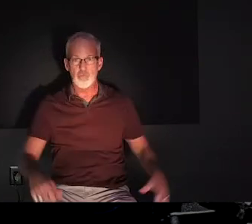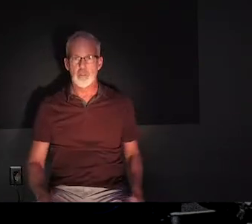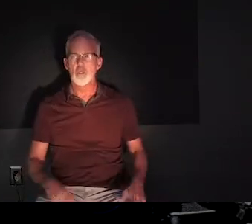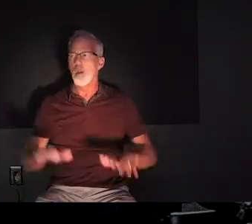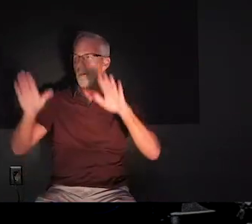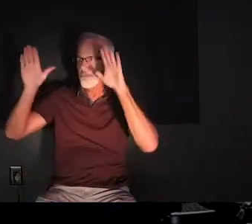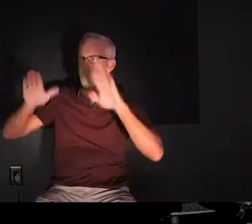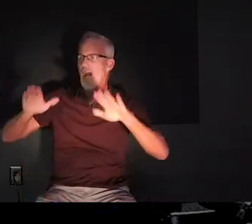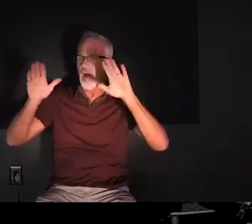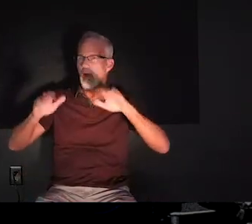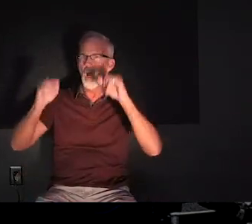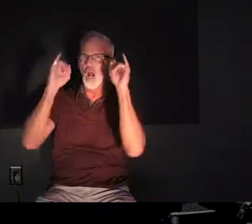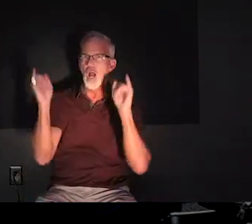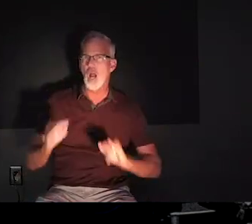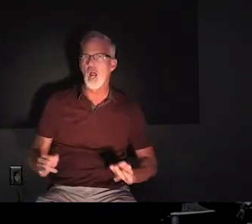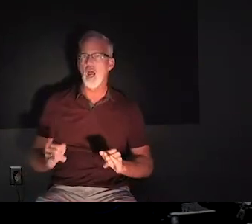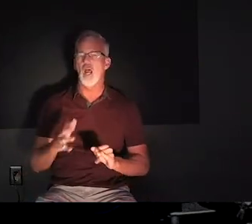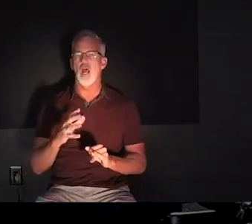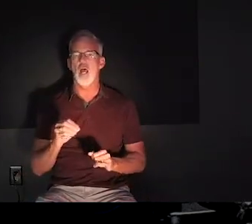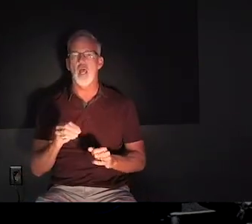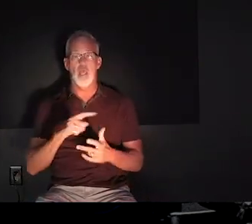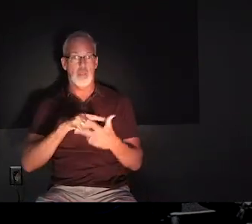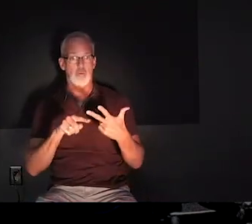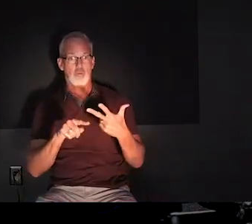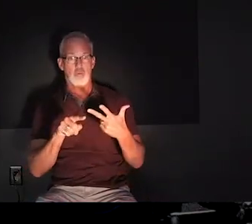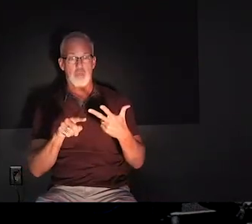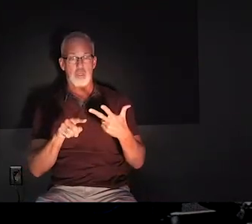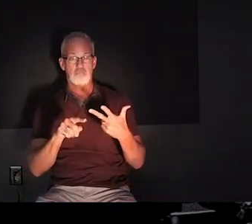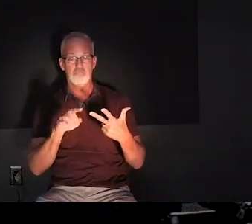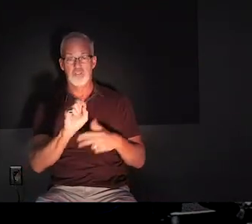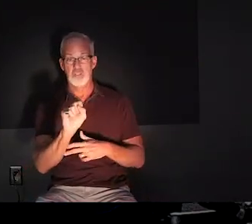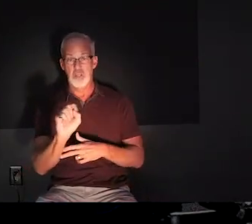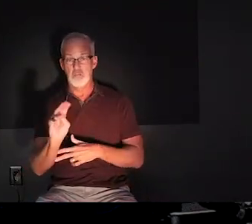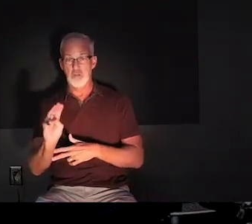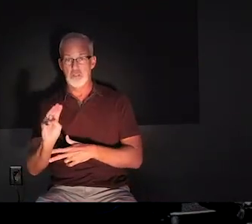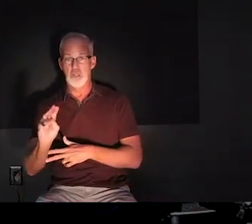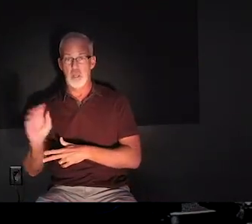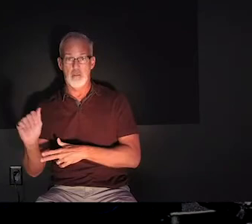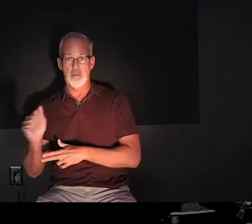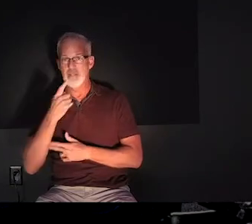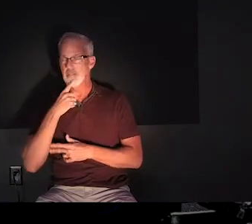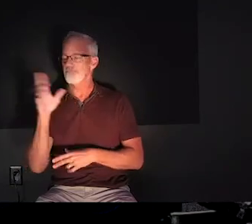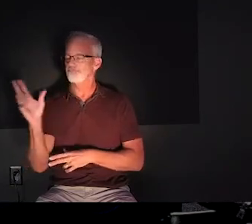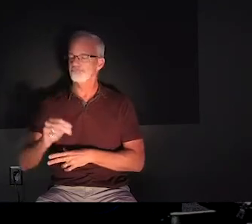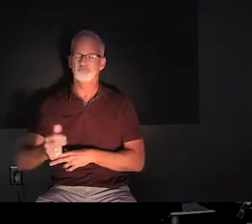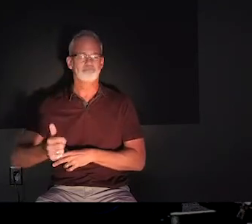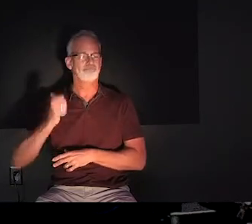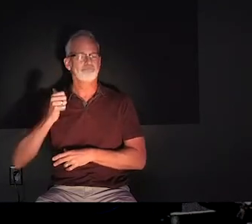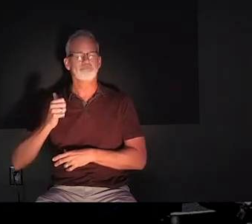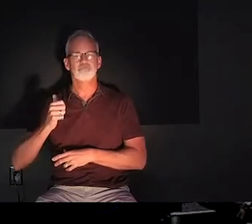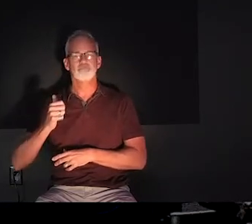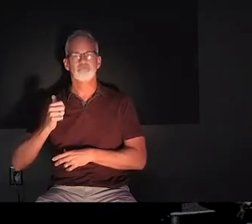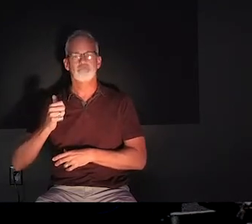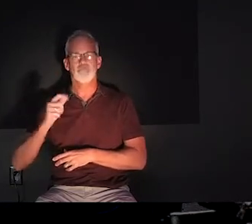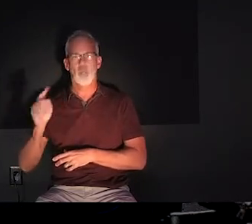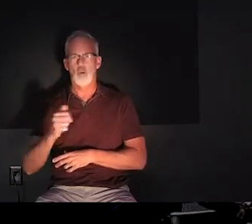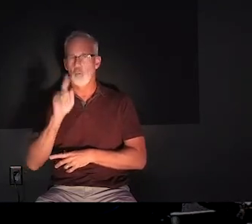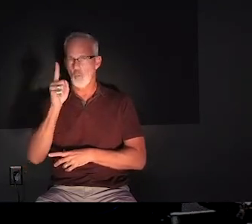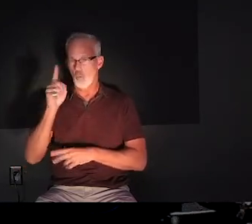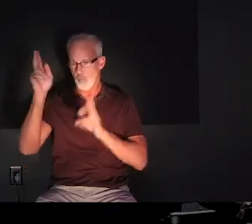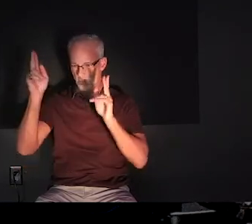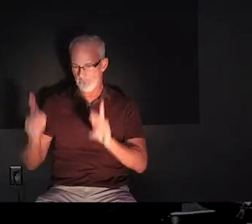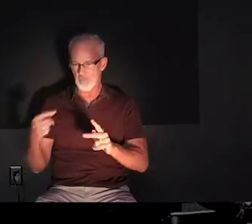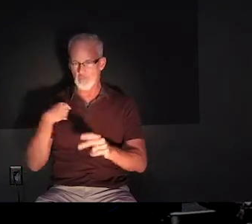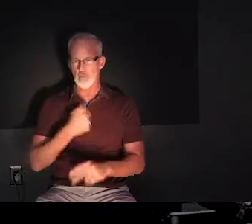to Nebuchadnezzar. And Shadrach, Meshach, and Abednego said, we will not bow down. There's only one person,